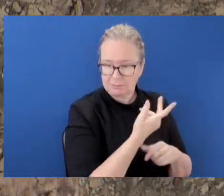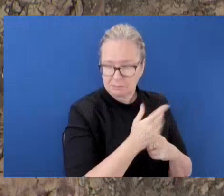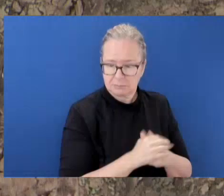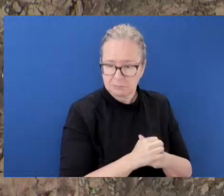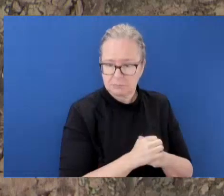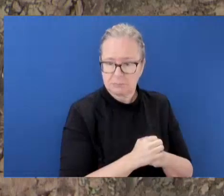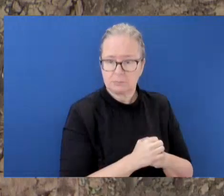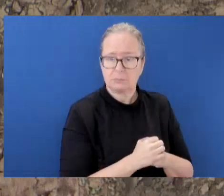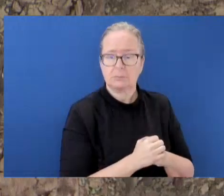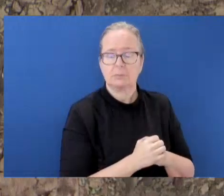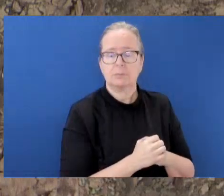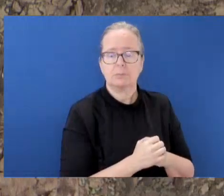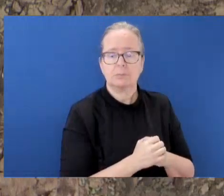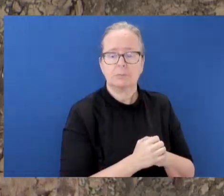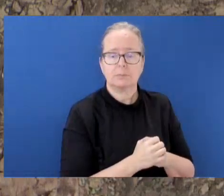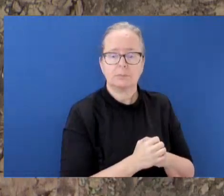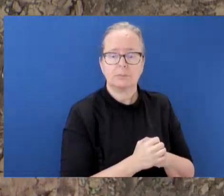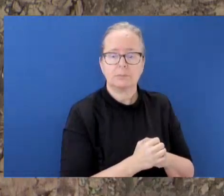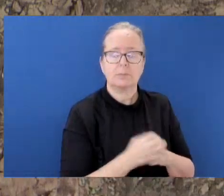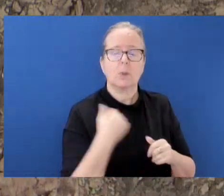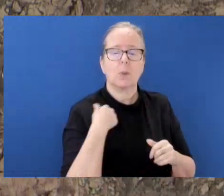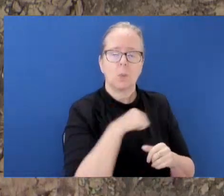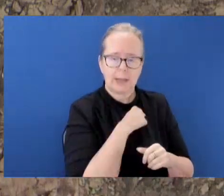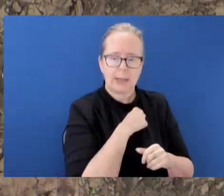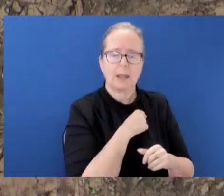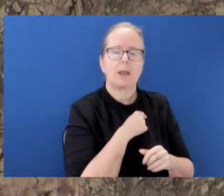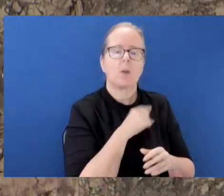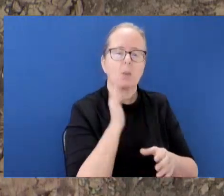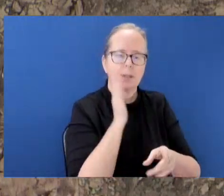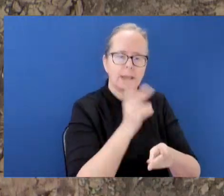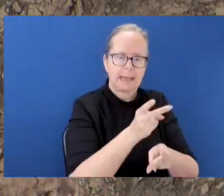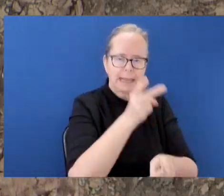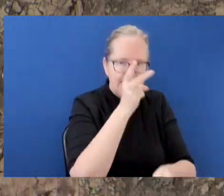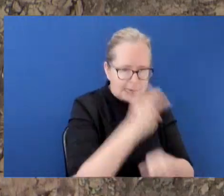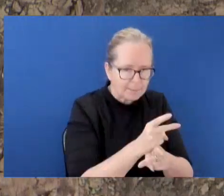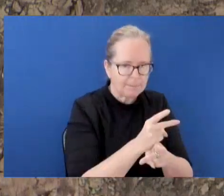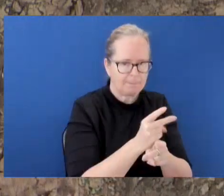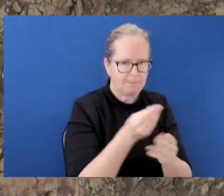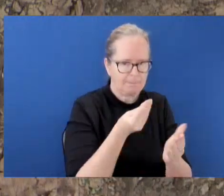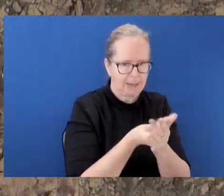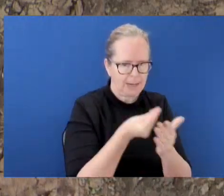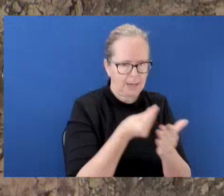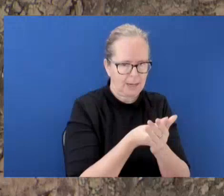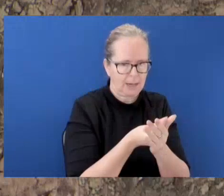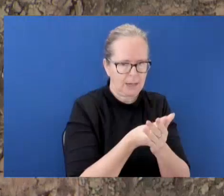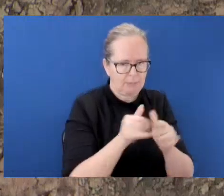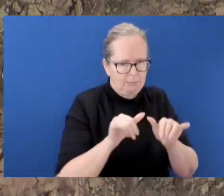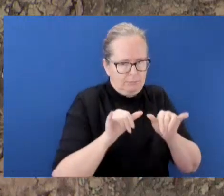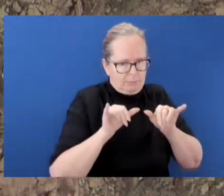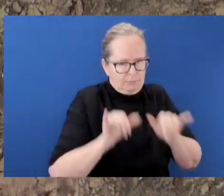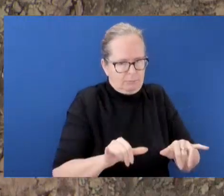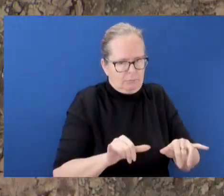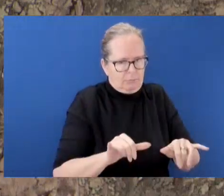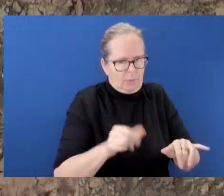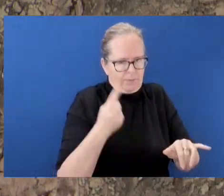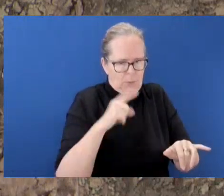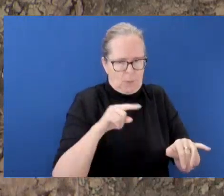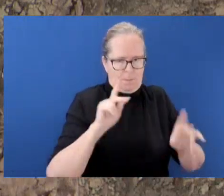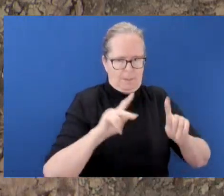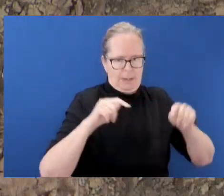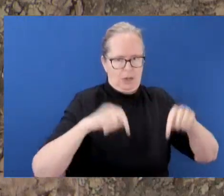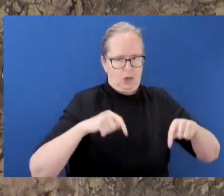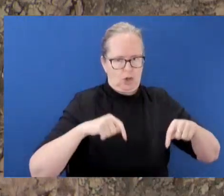we are going to keep money in people's pockets here and today. That's what our budget does. That's what this government stands for, and that's what we're going to continue to do. Thank